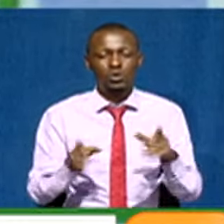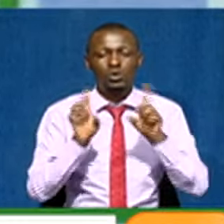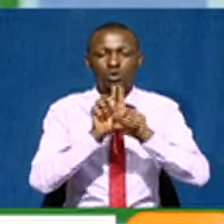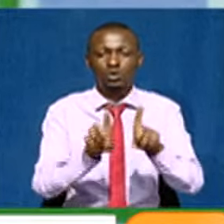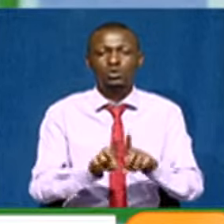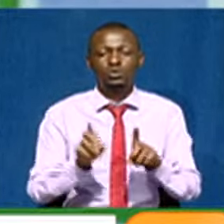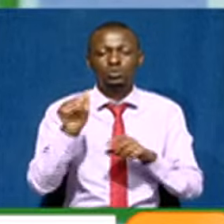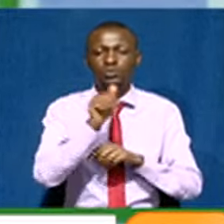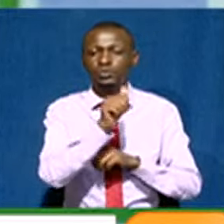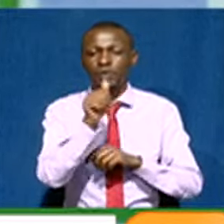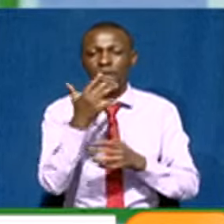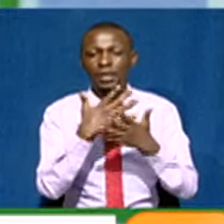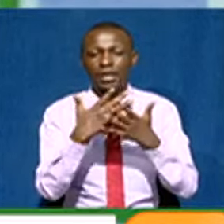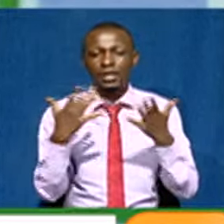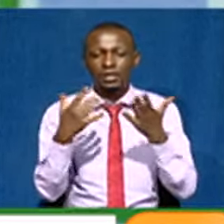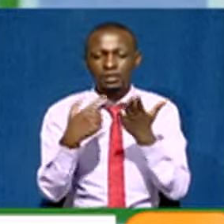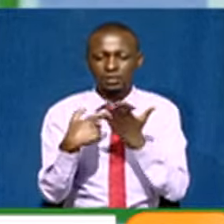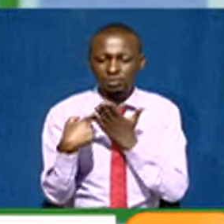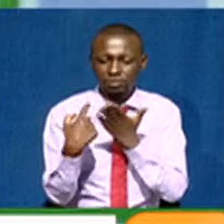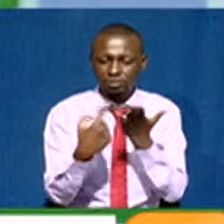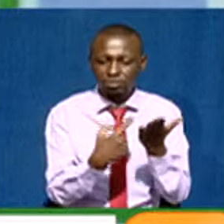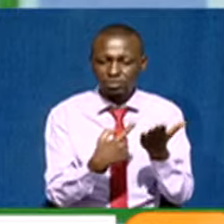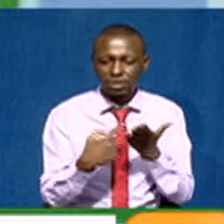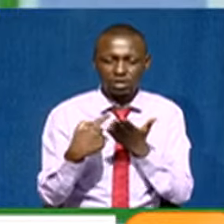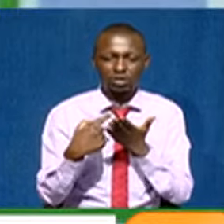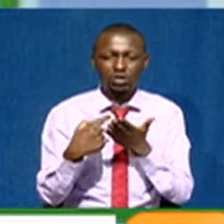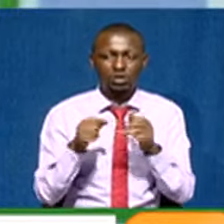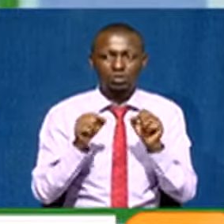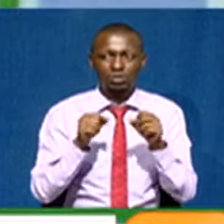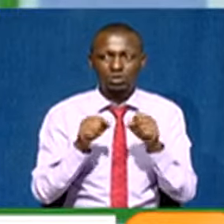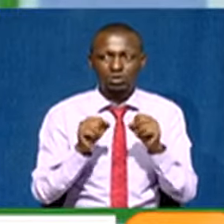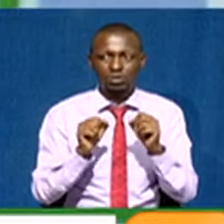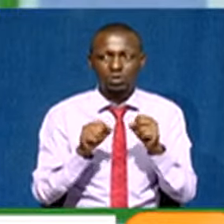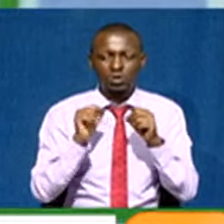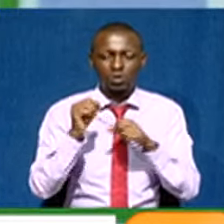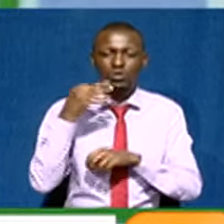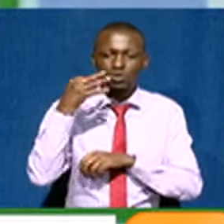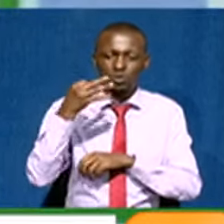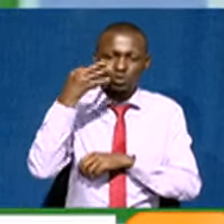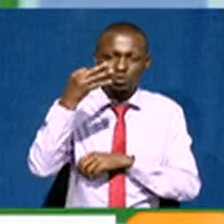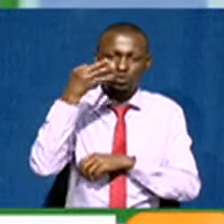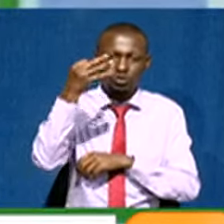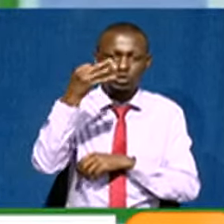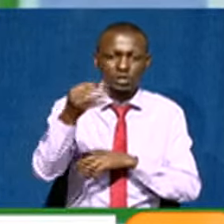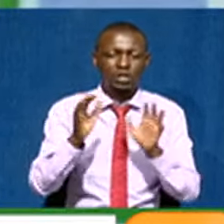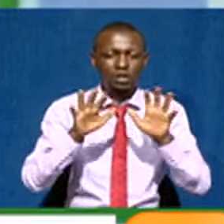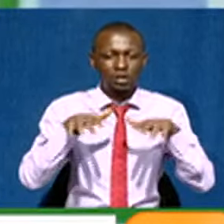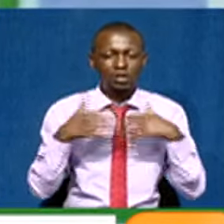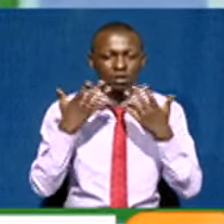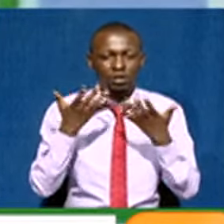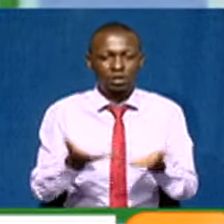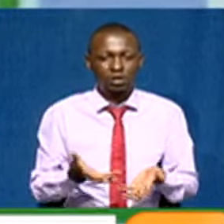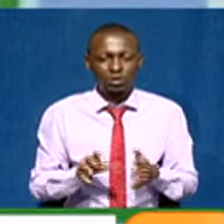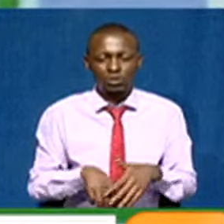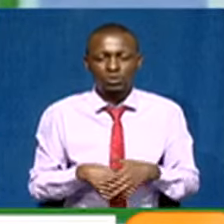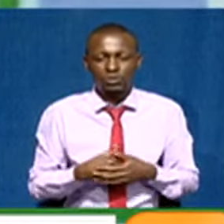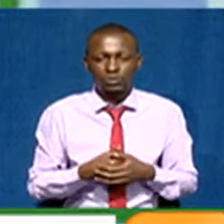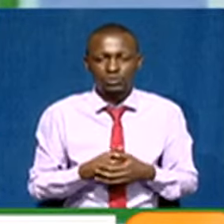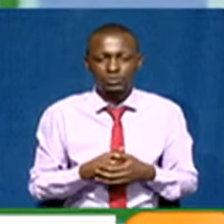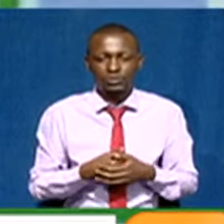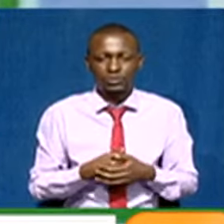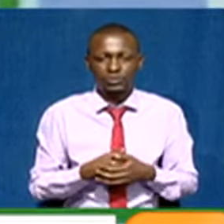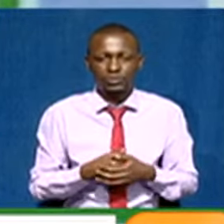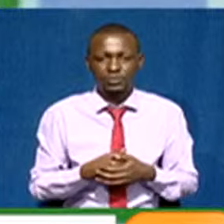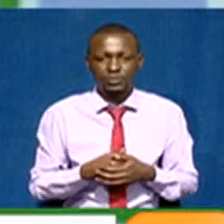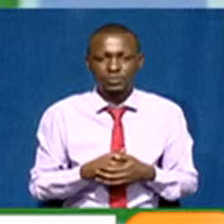to see a more sustainable Sacco moving the future, and that of course